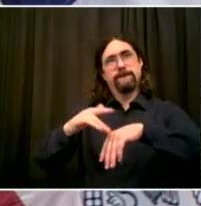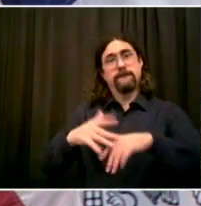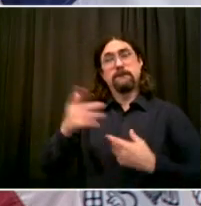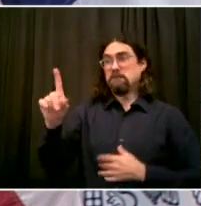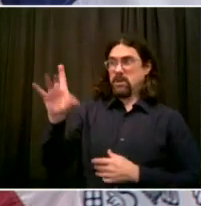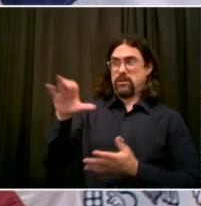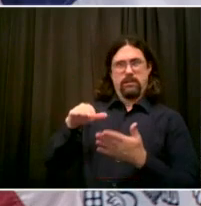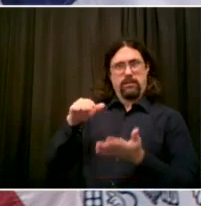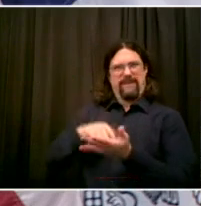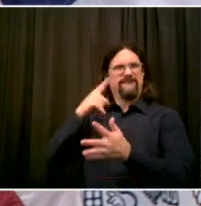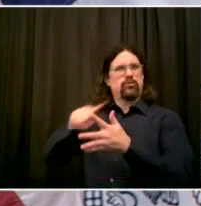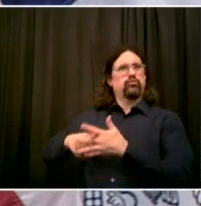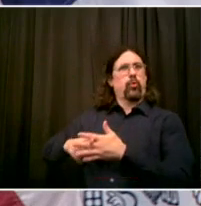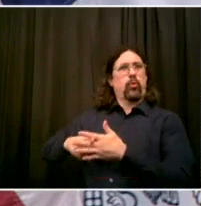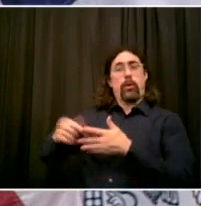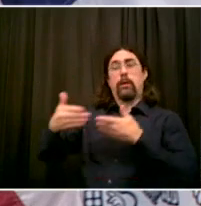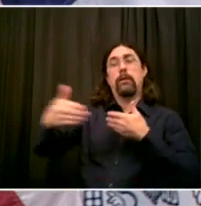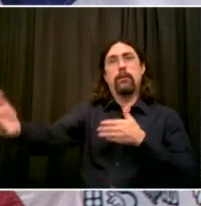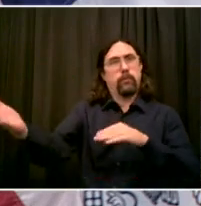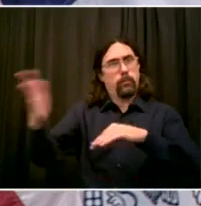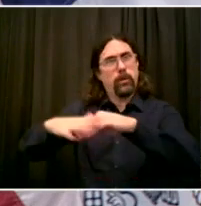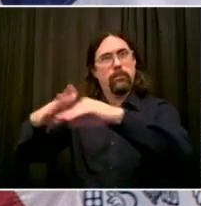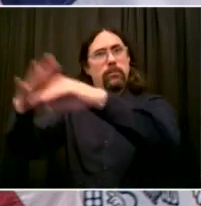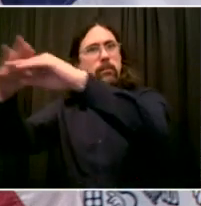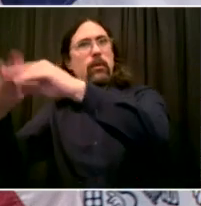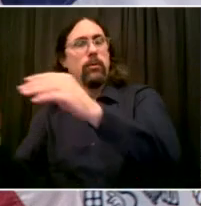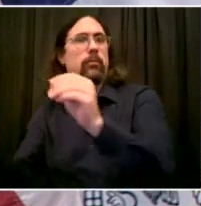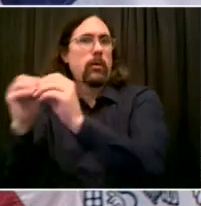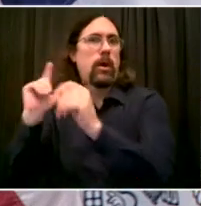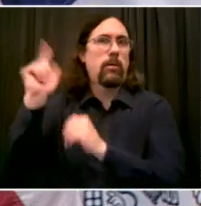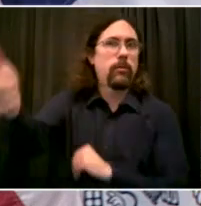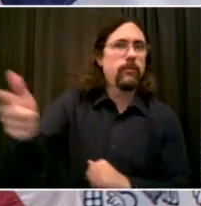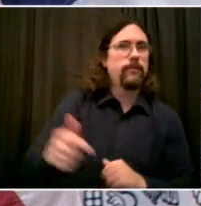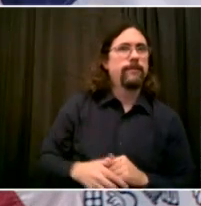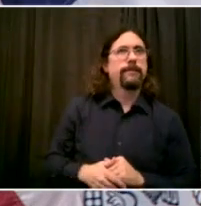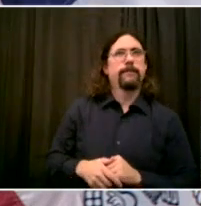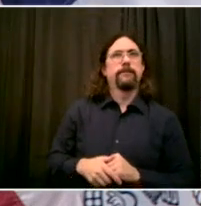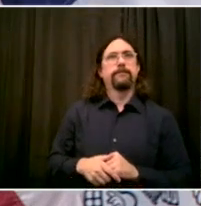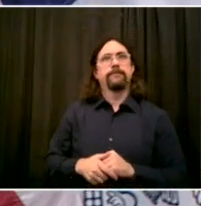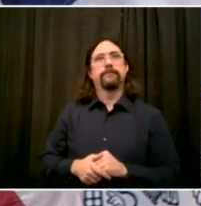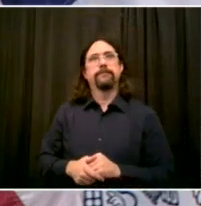childcare regardless of ability to pay. And that we will make sure that